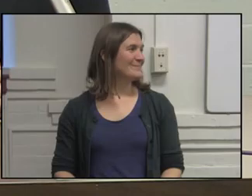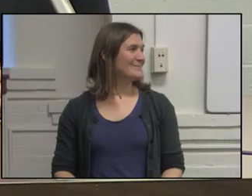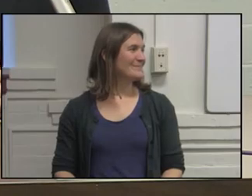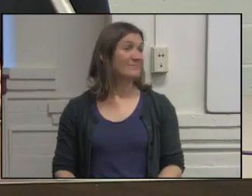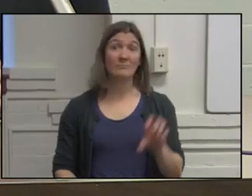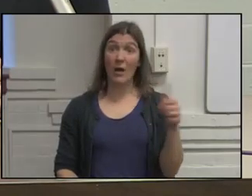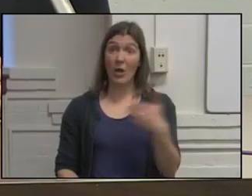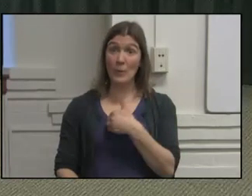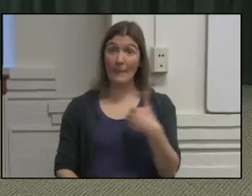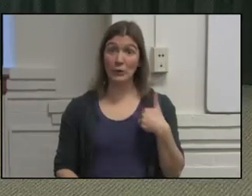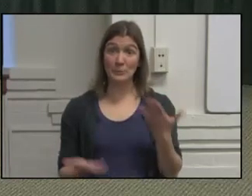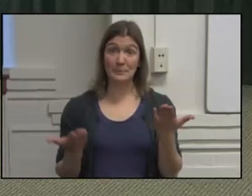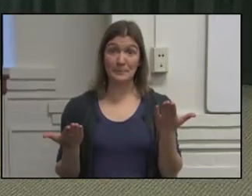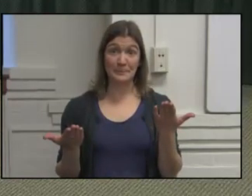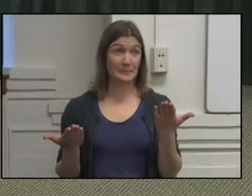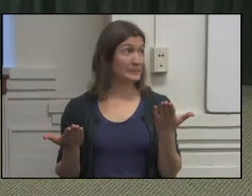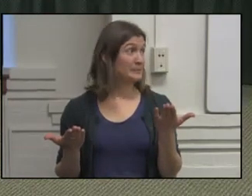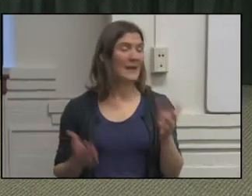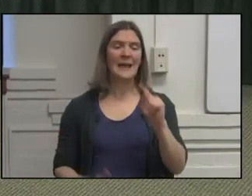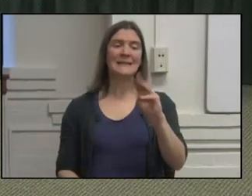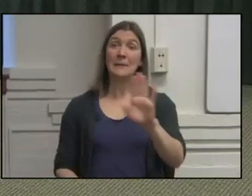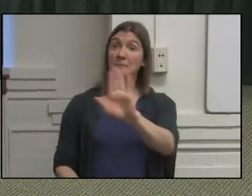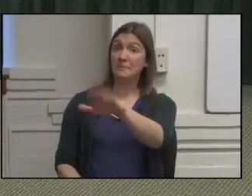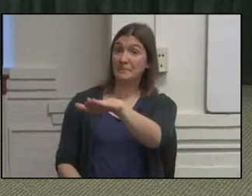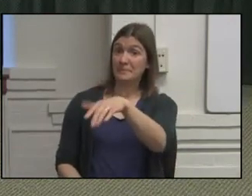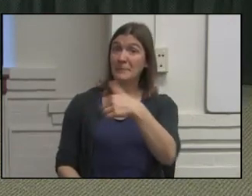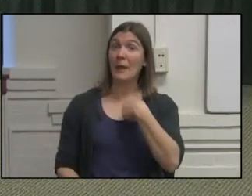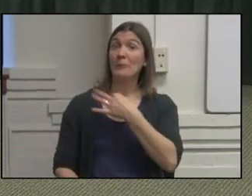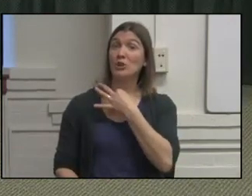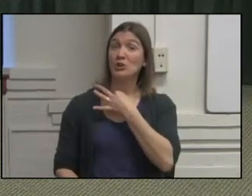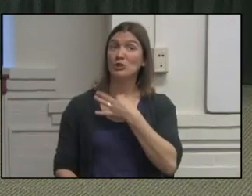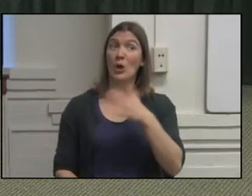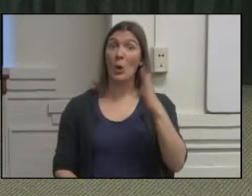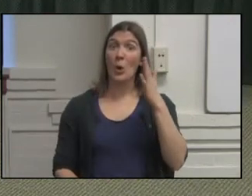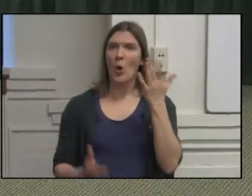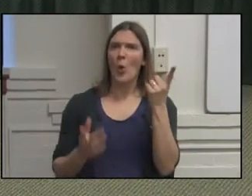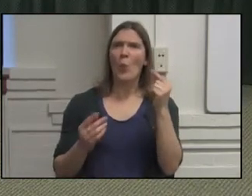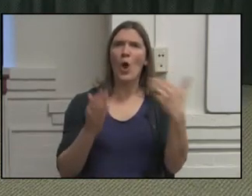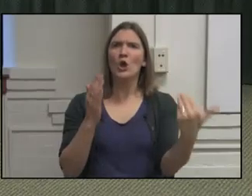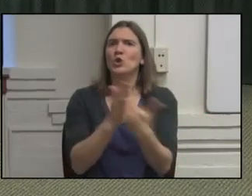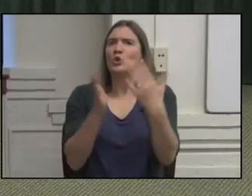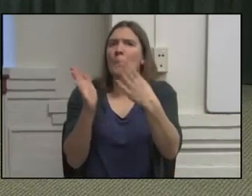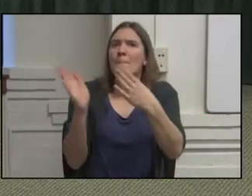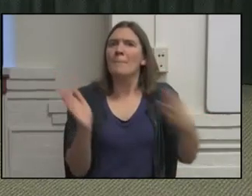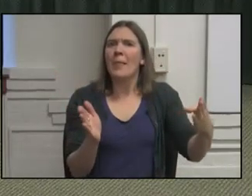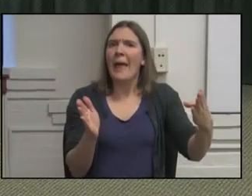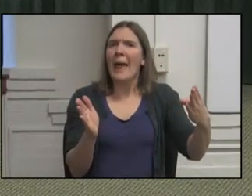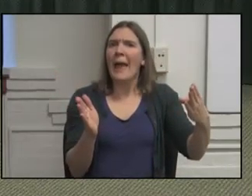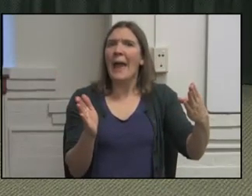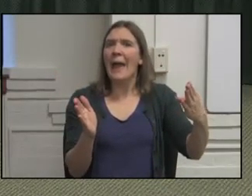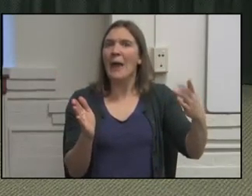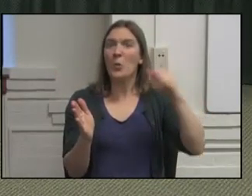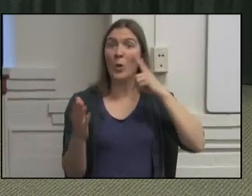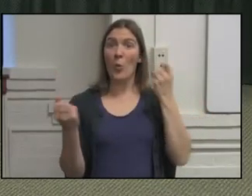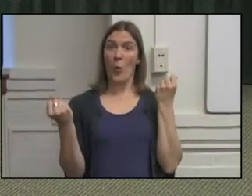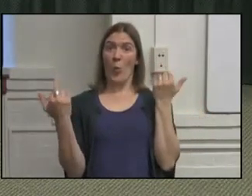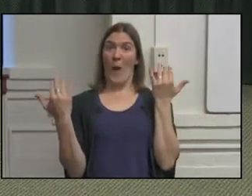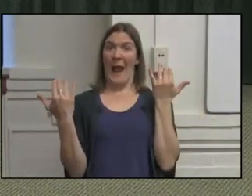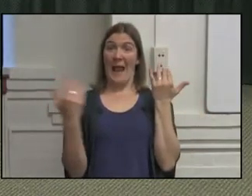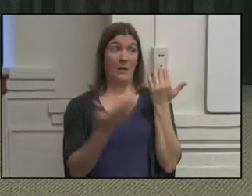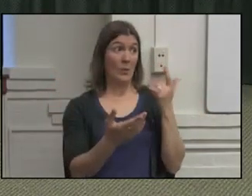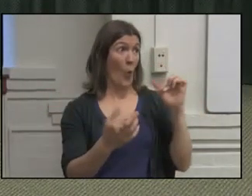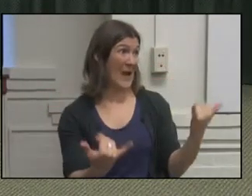Okay. Other members of the board? Do you want to save the sort of unveiling of what your new plan is for the later agenda item? Sure.